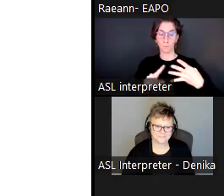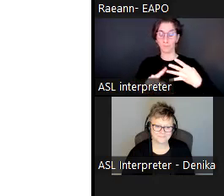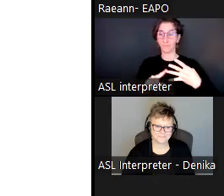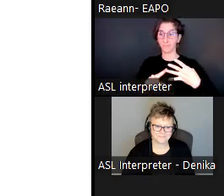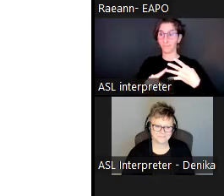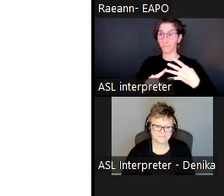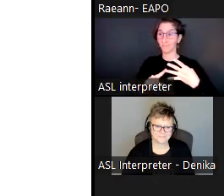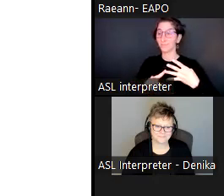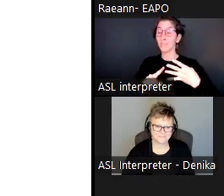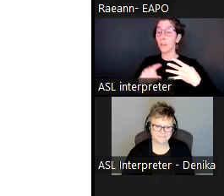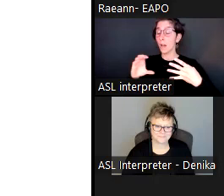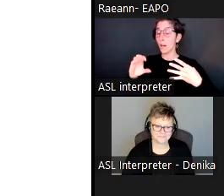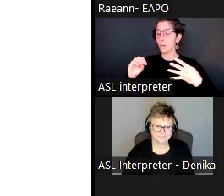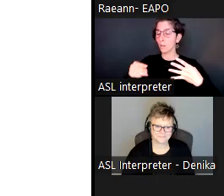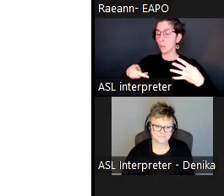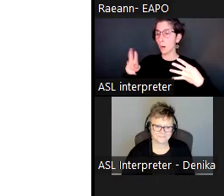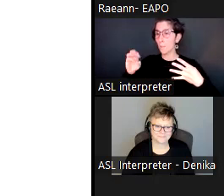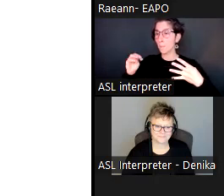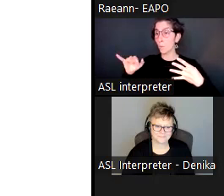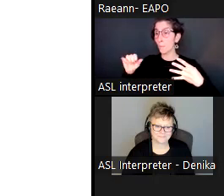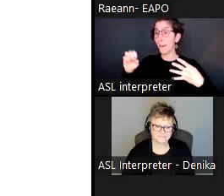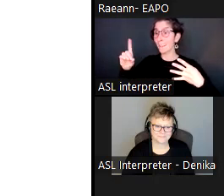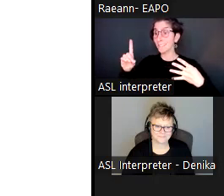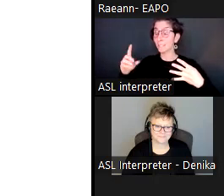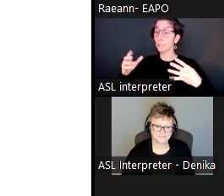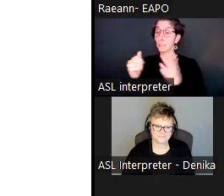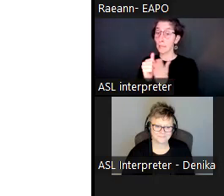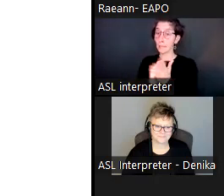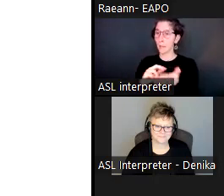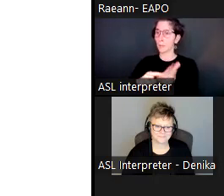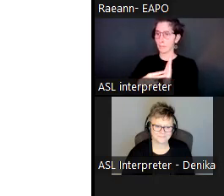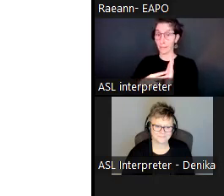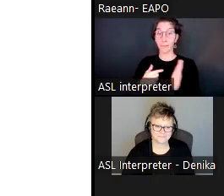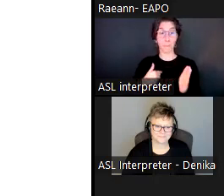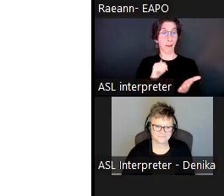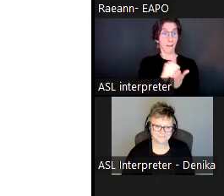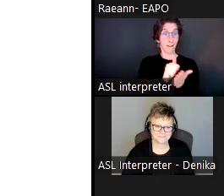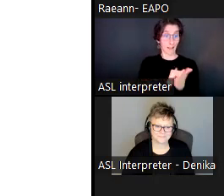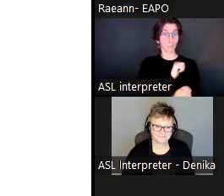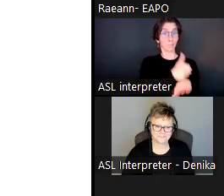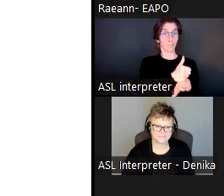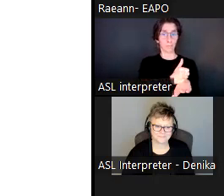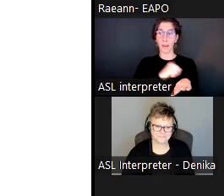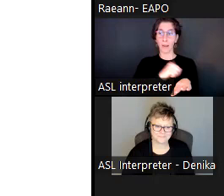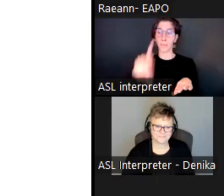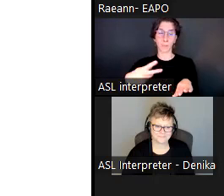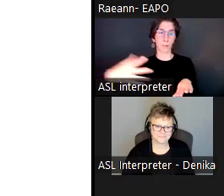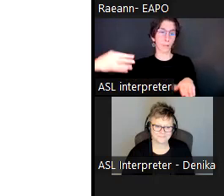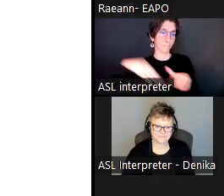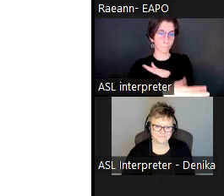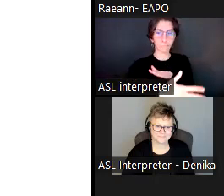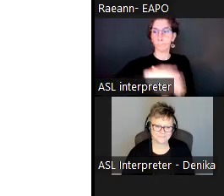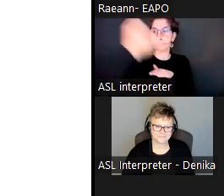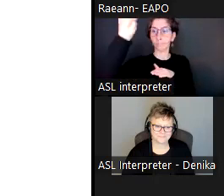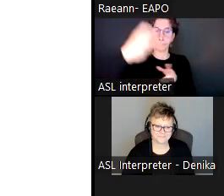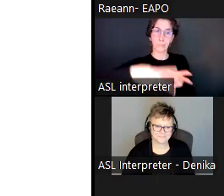that's when your account has been stolen. They've gained access to your account and all the information associated